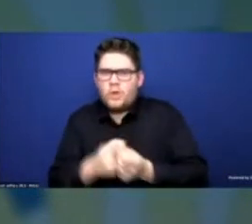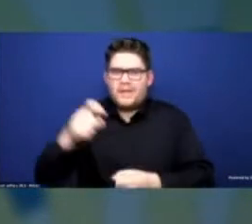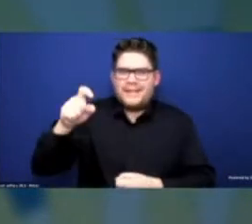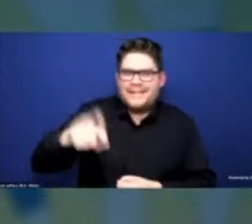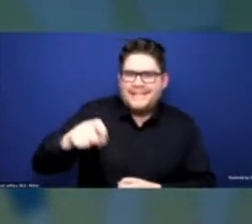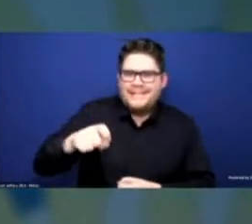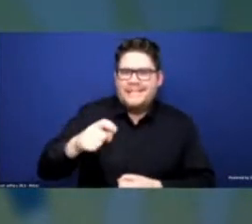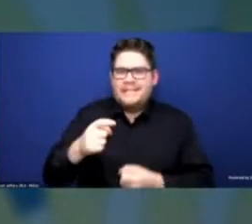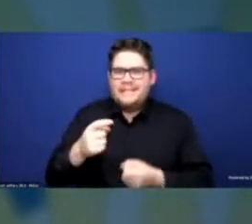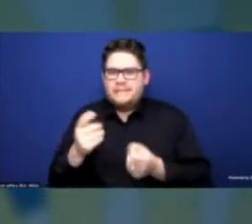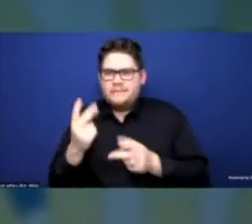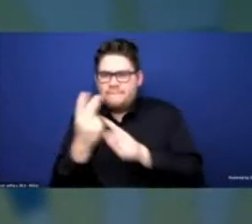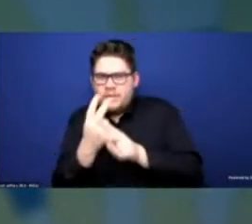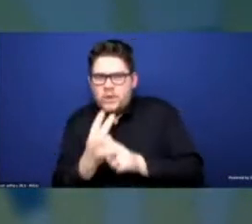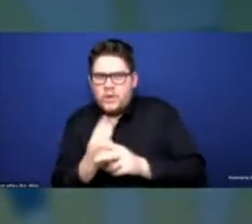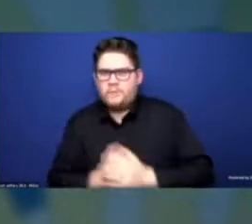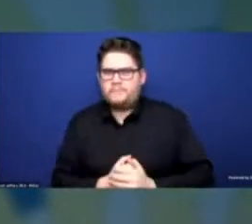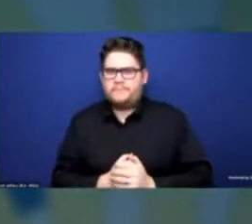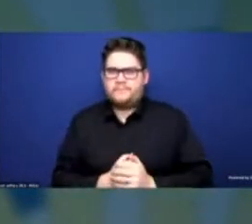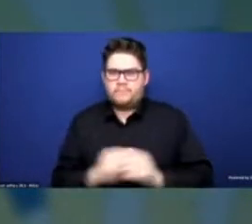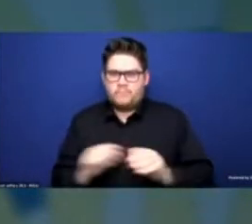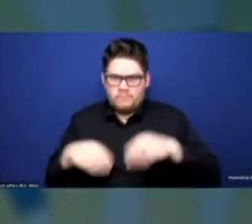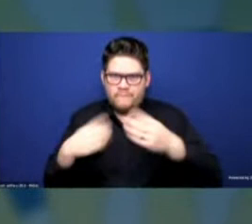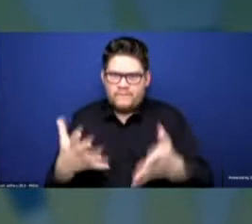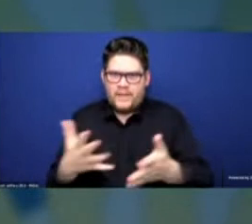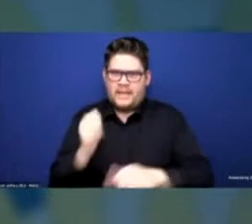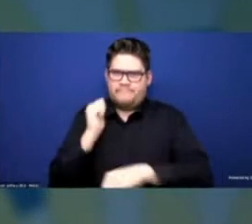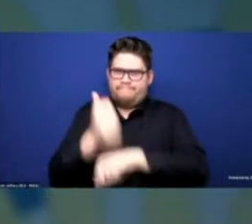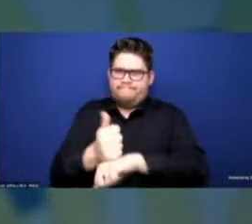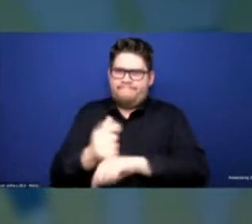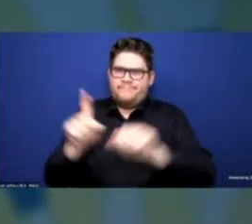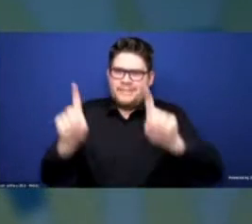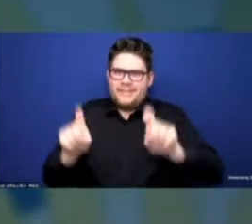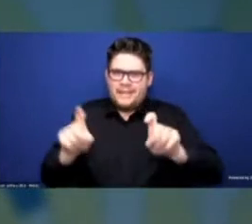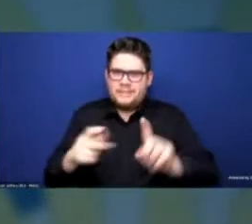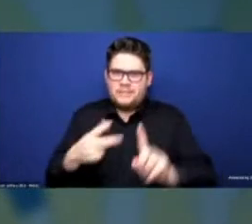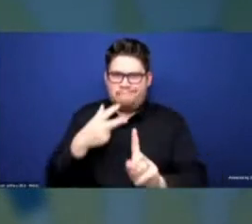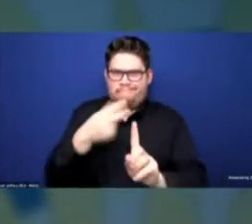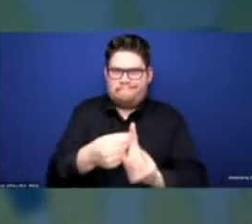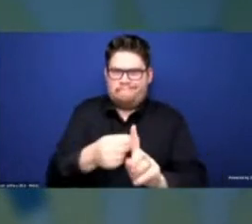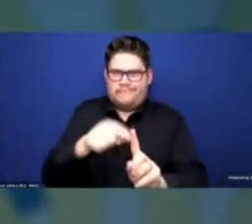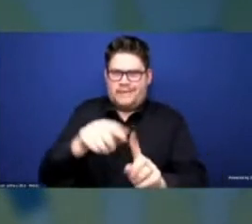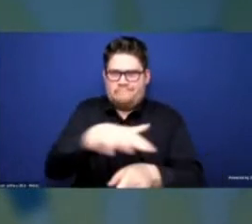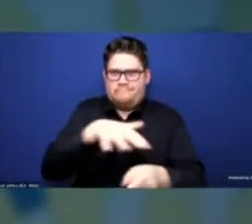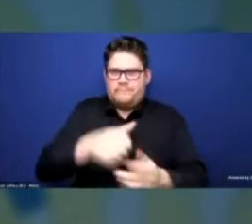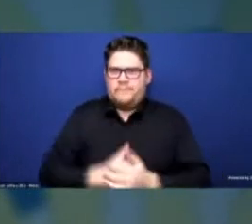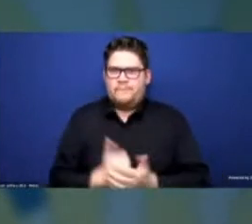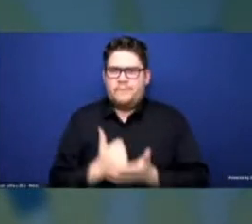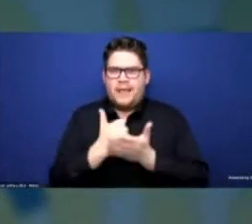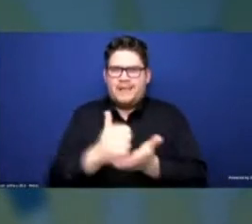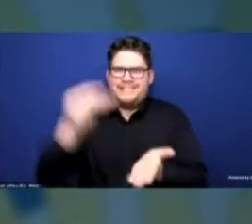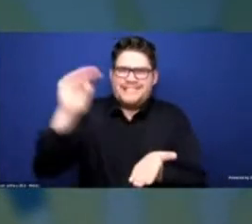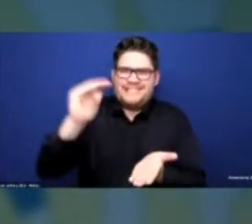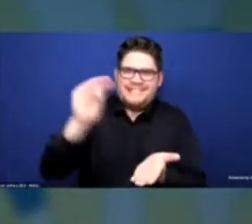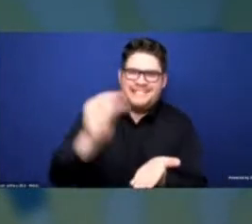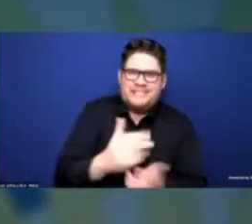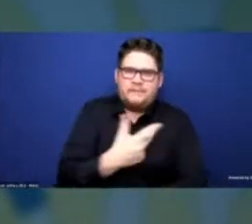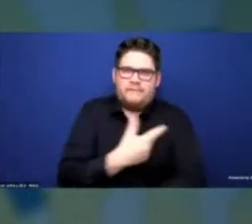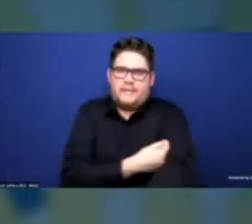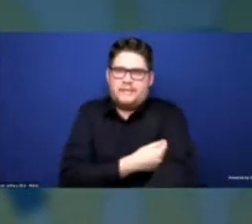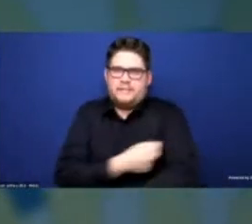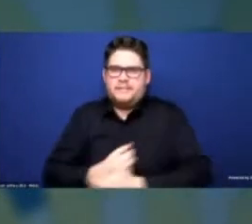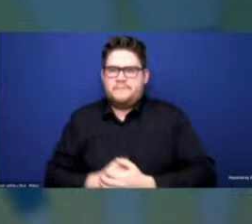in certain communities, and also now immunization. And this is why we are focusing,